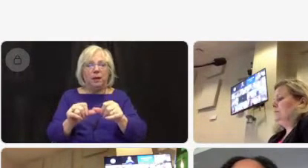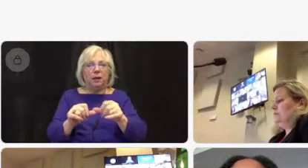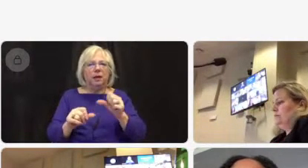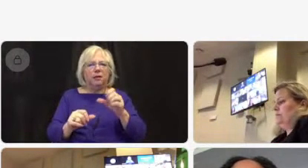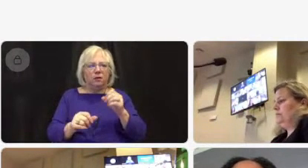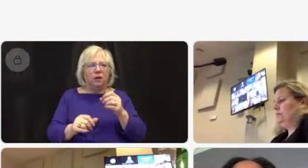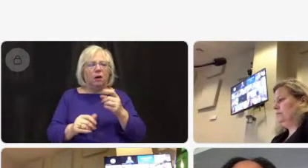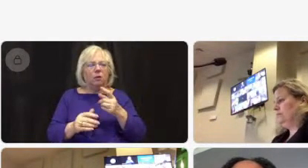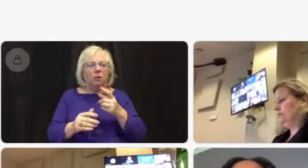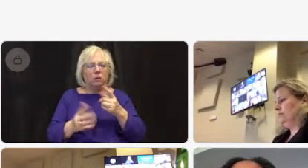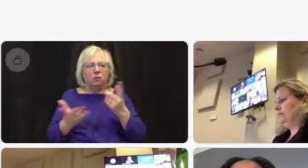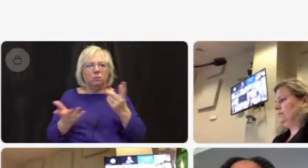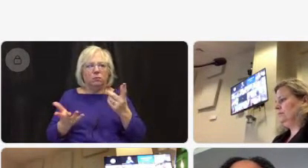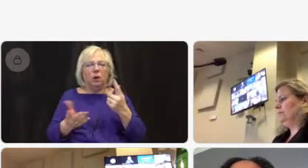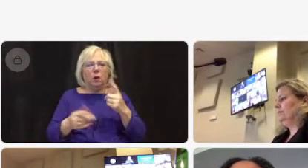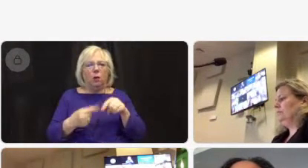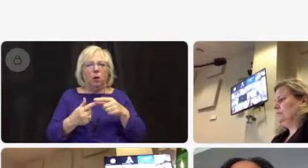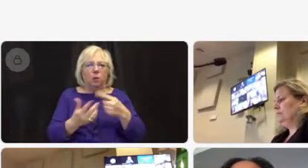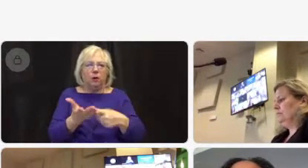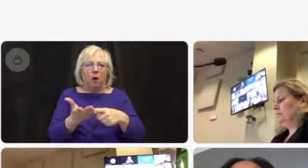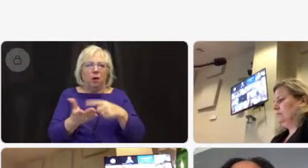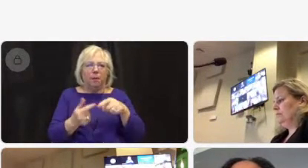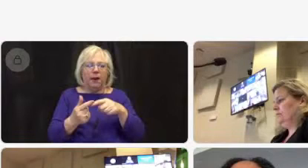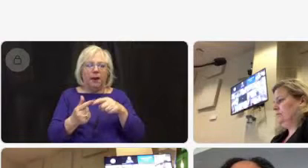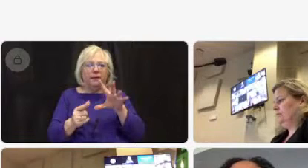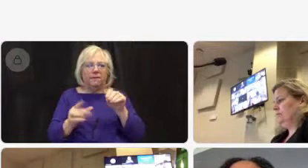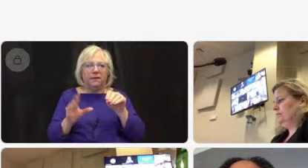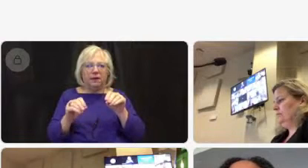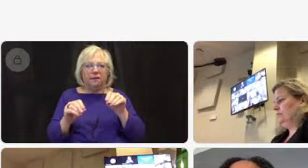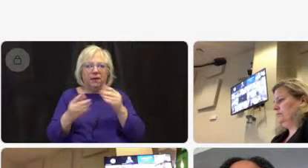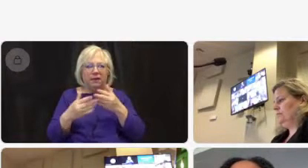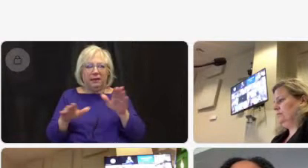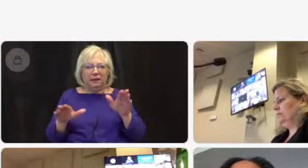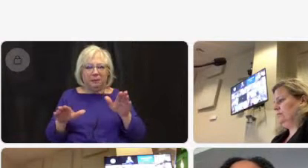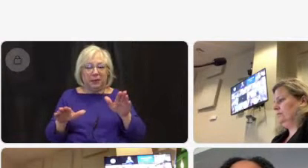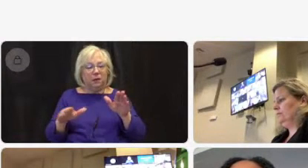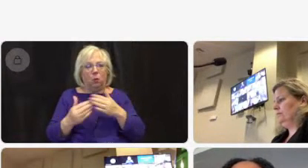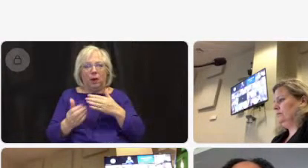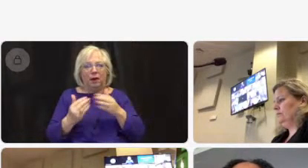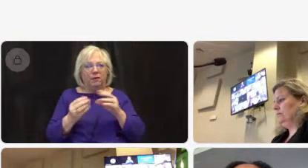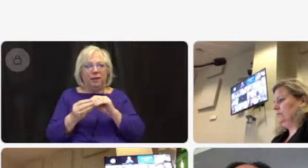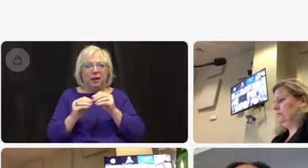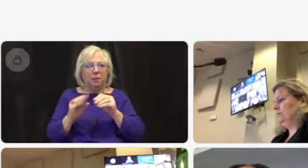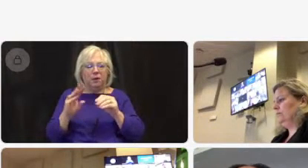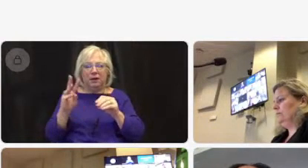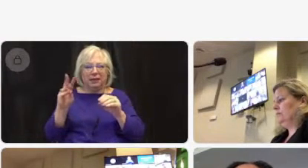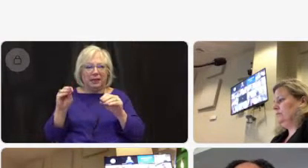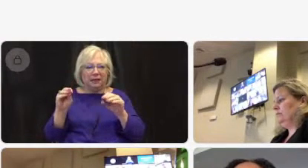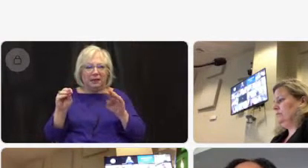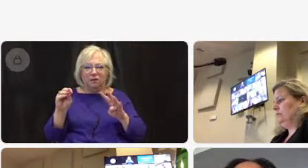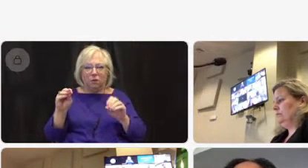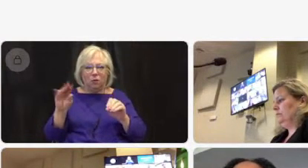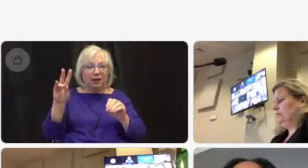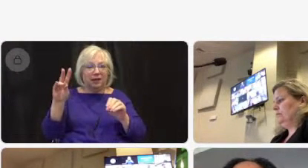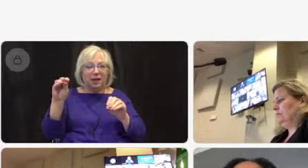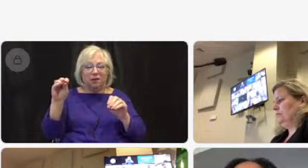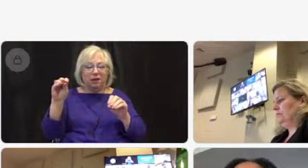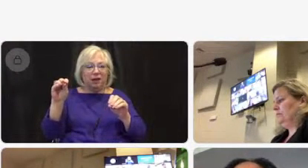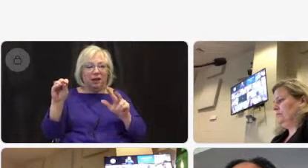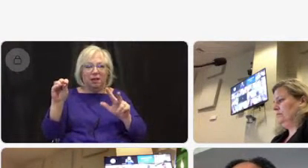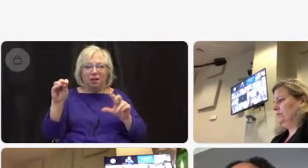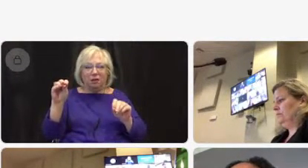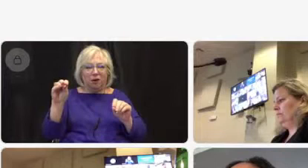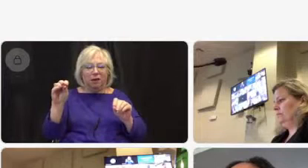what we're talking, when we talk about the 50-50 split, whatever it is, if it's 50-50 or